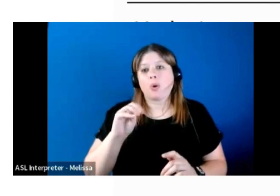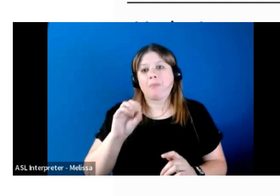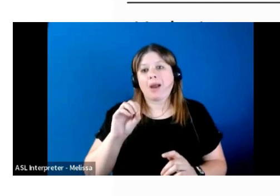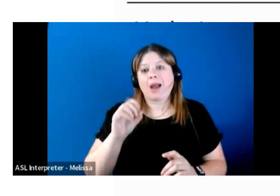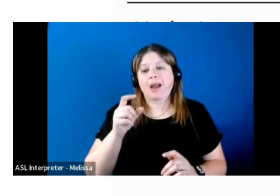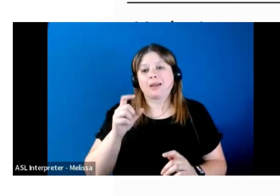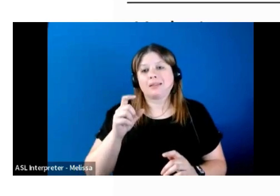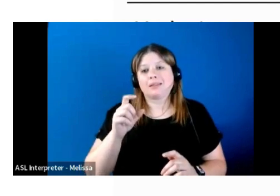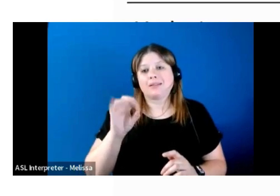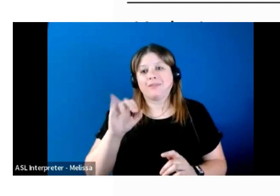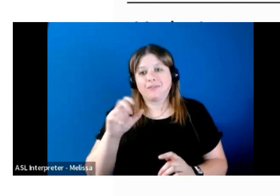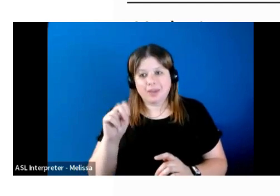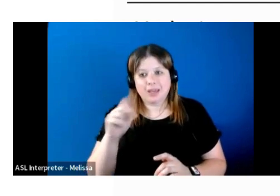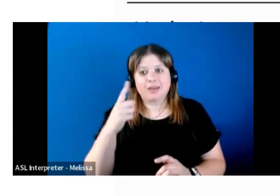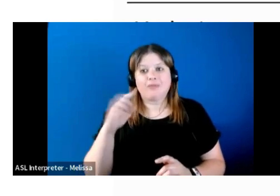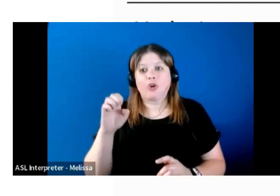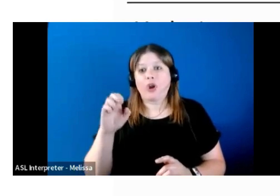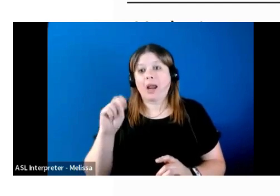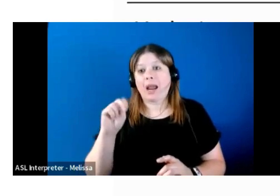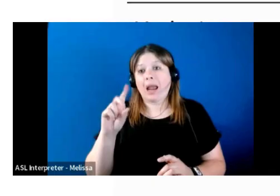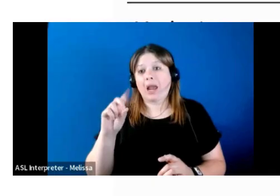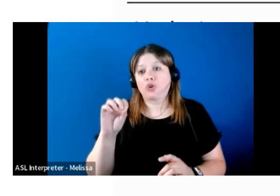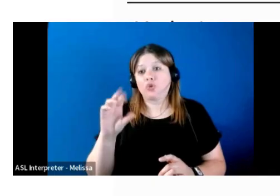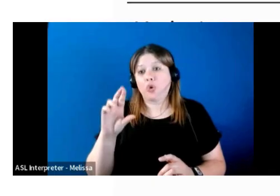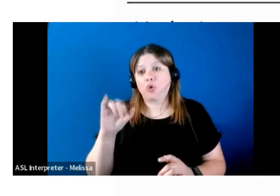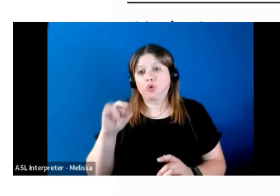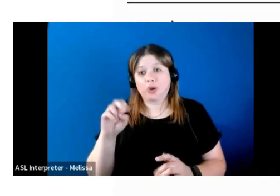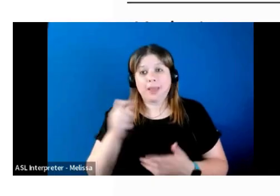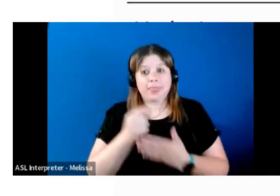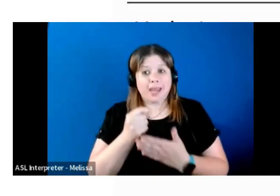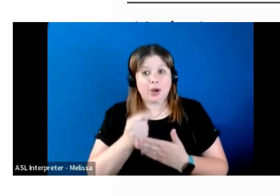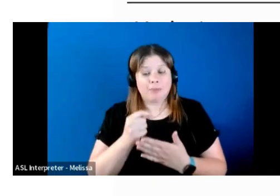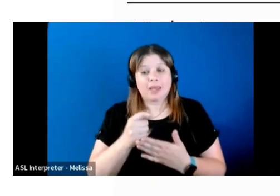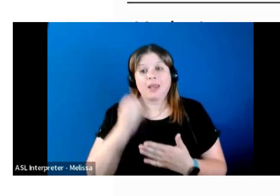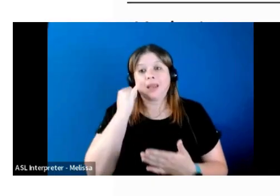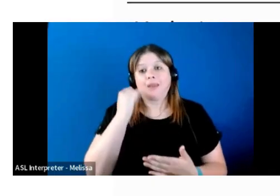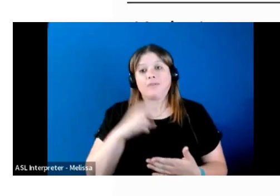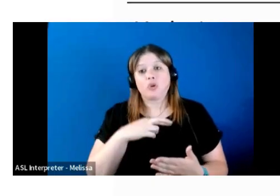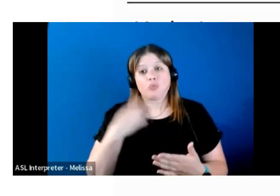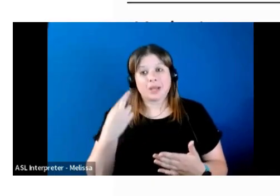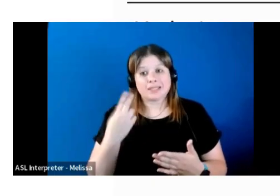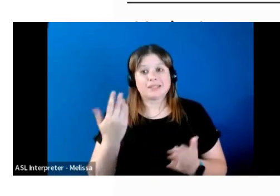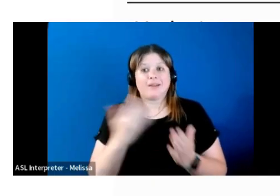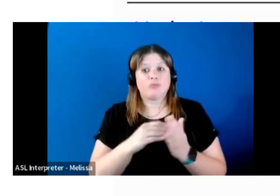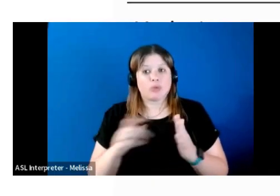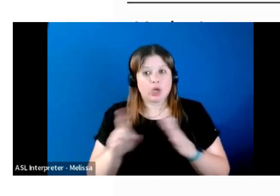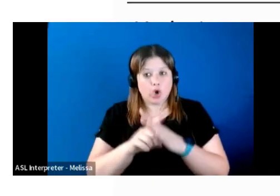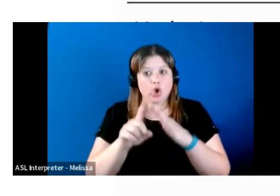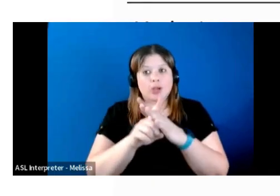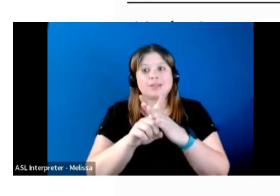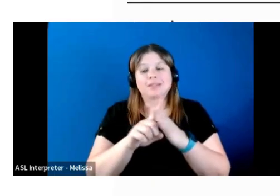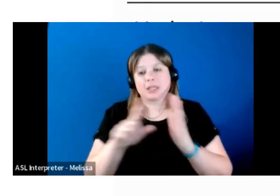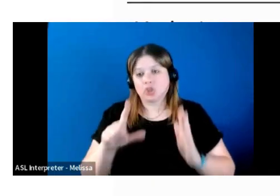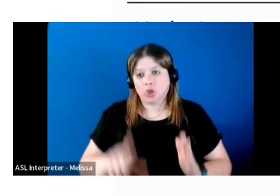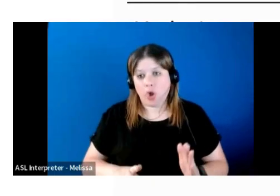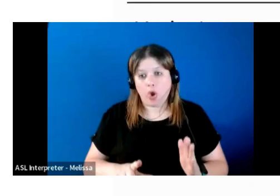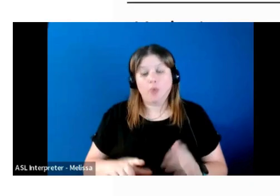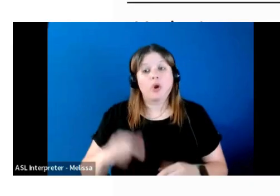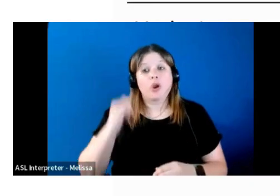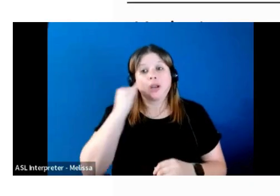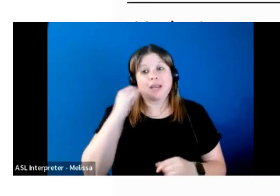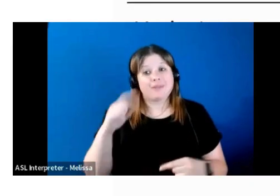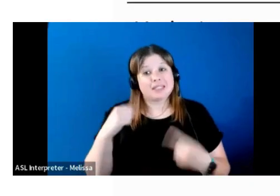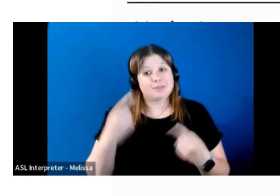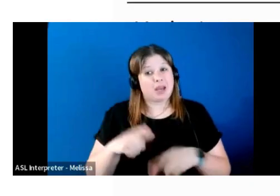therapy, if the risk of recurrence is considered low, if it's been a long time since